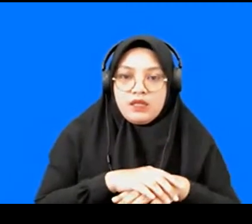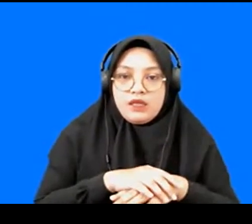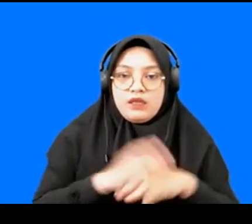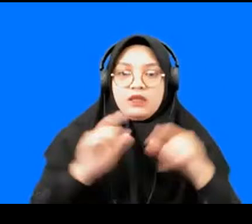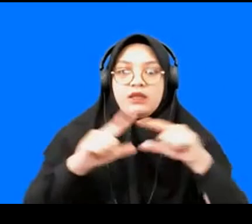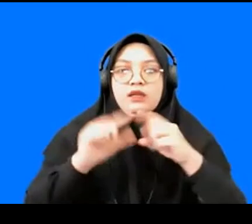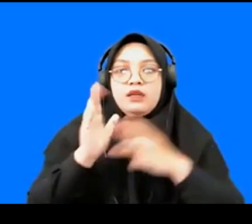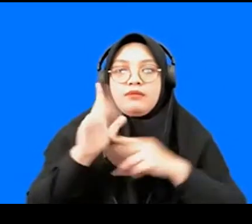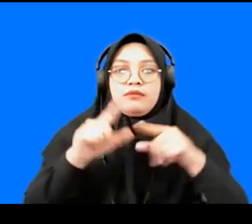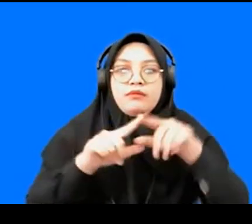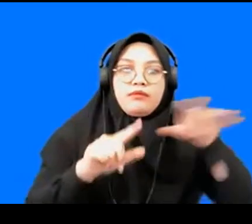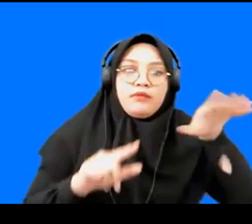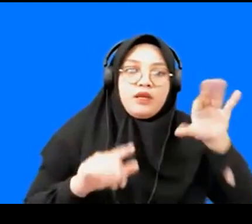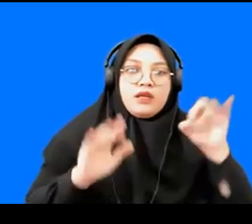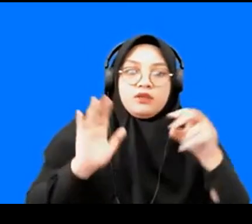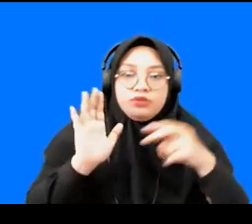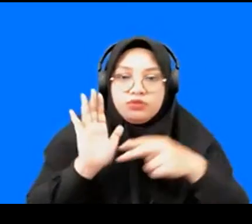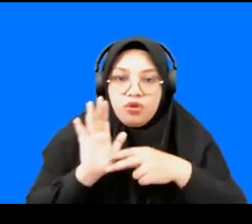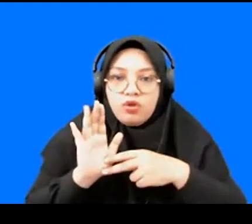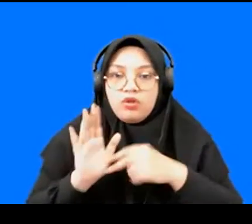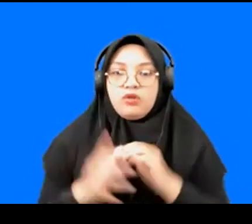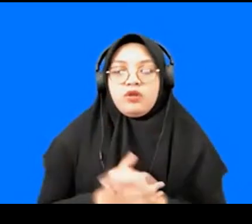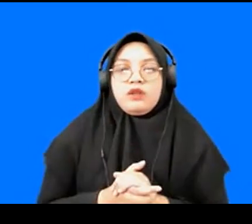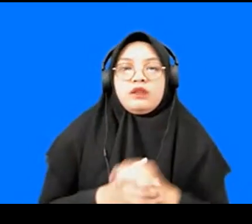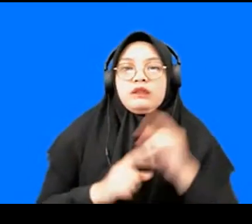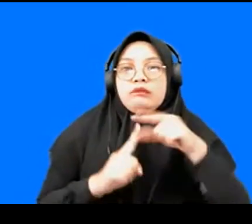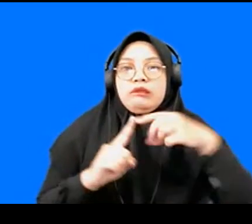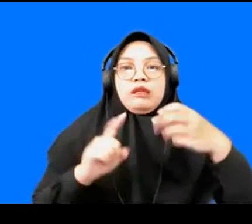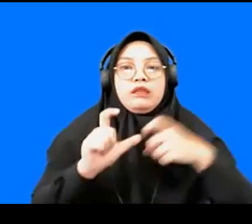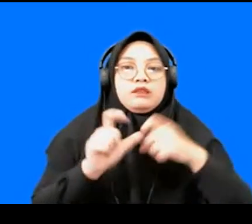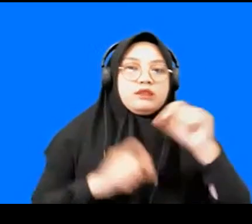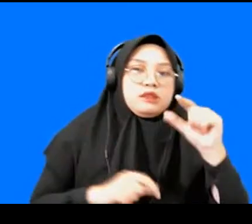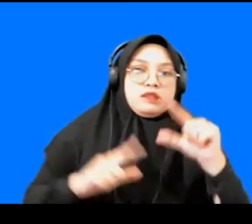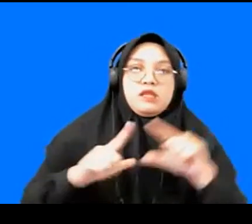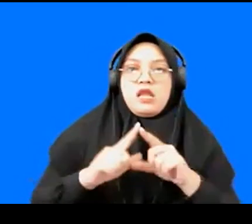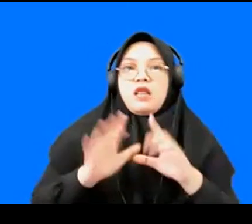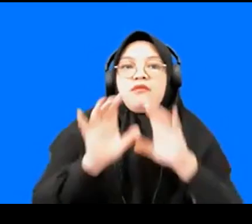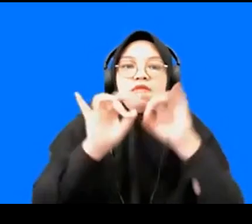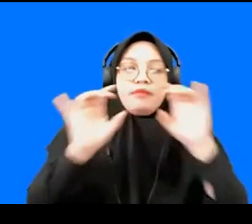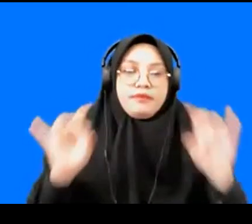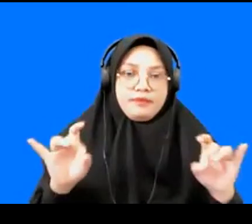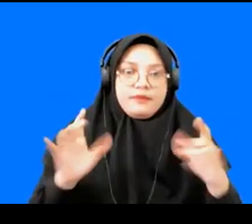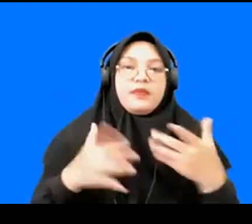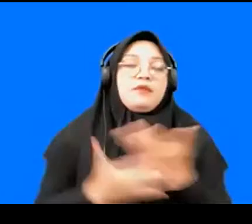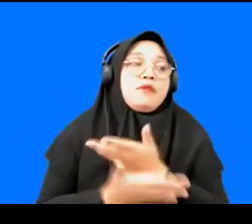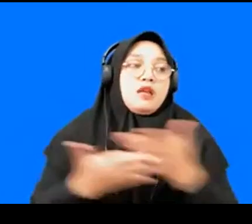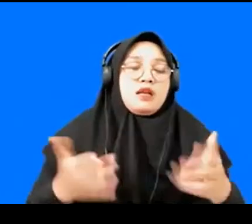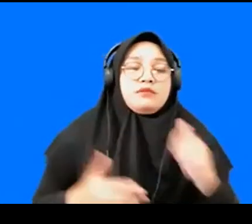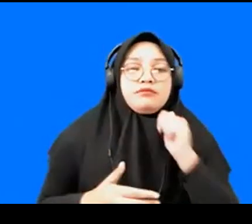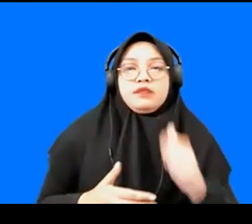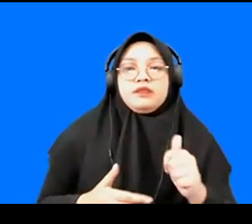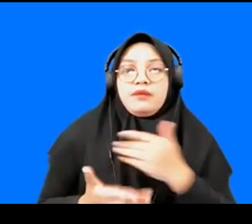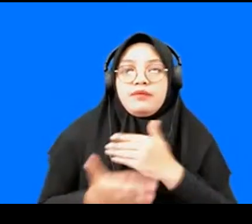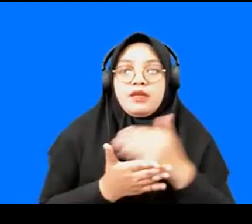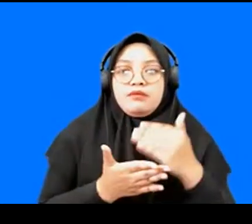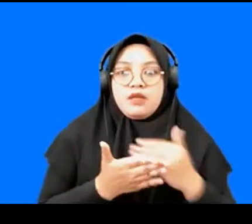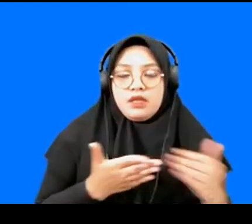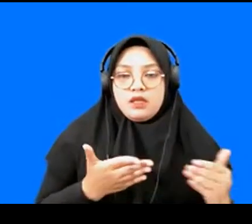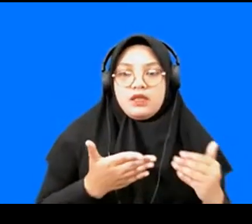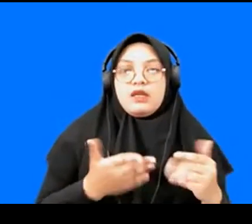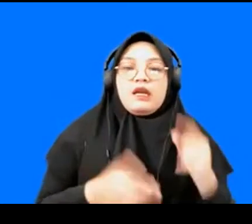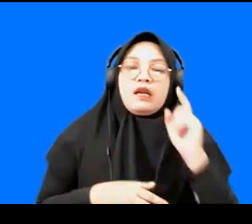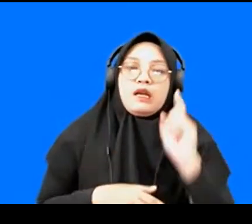their shares of stock, the value increased from $10 billion US dollars to, let's